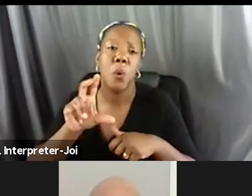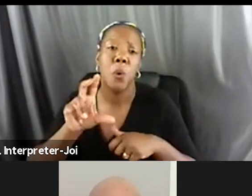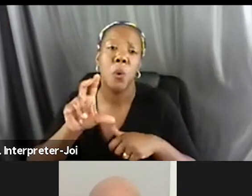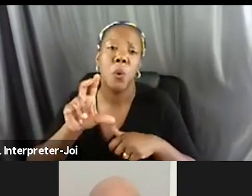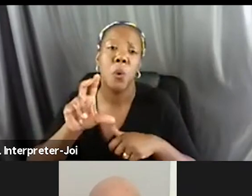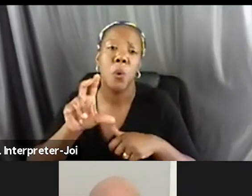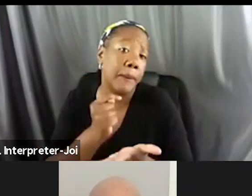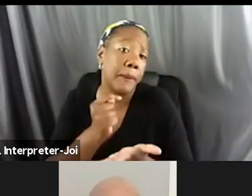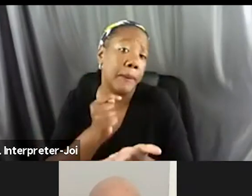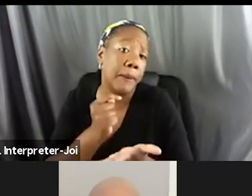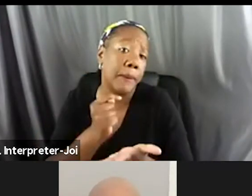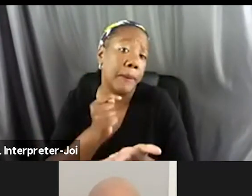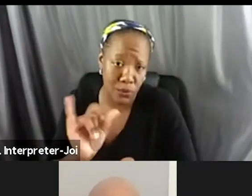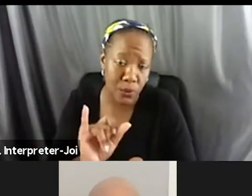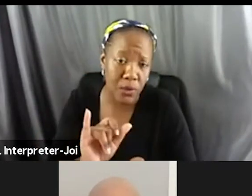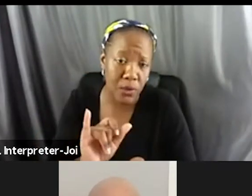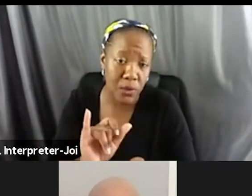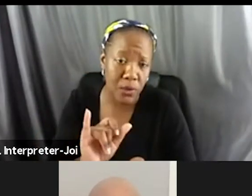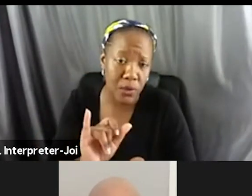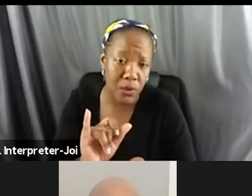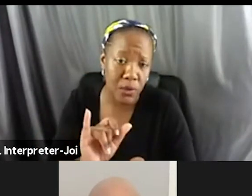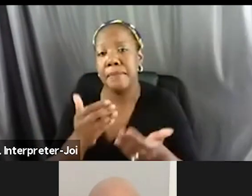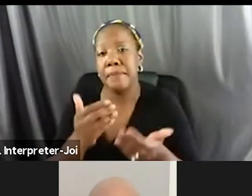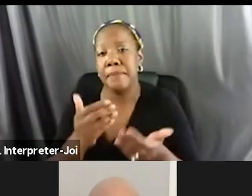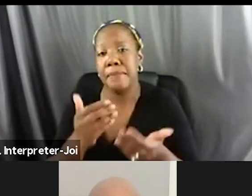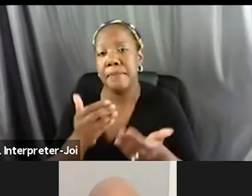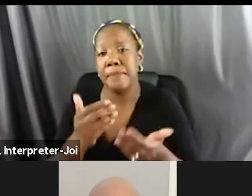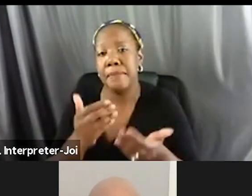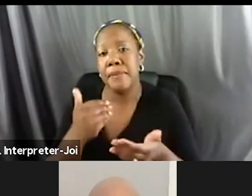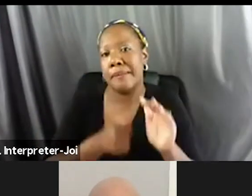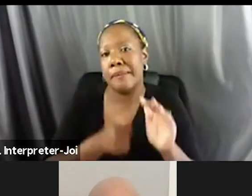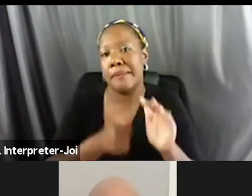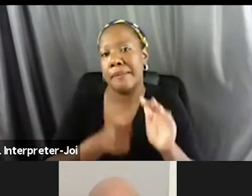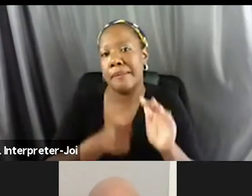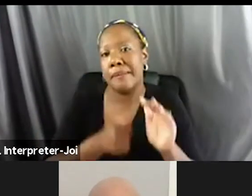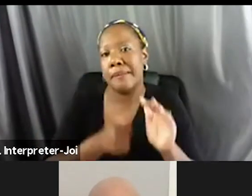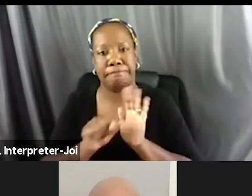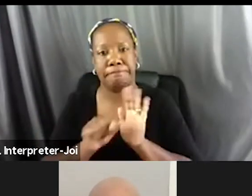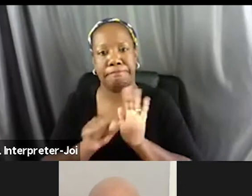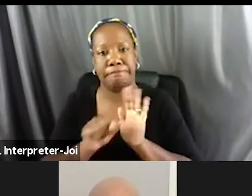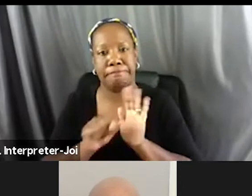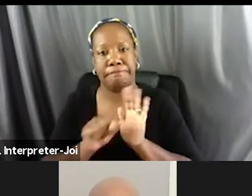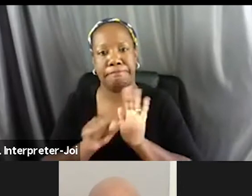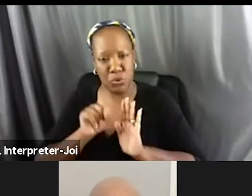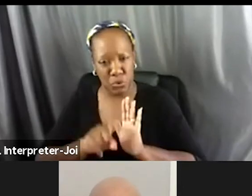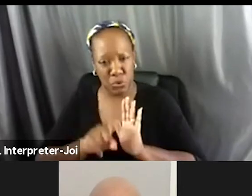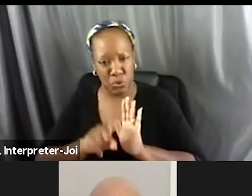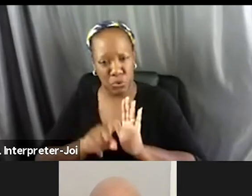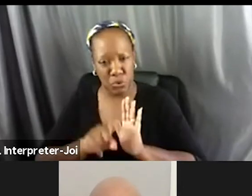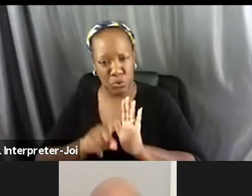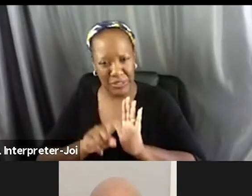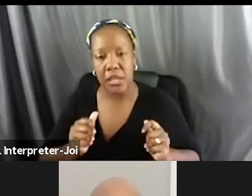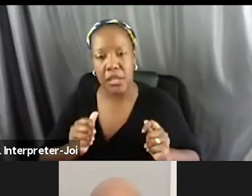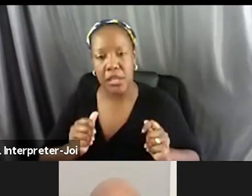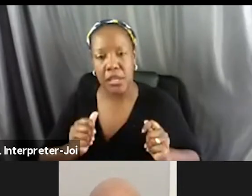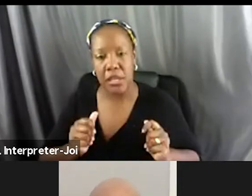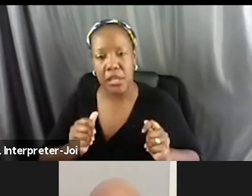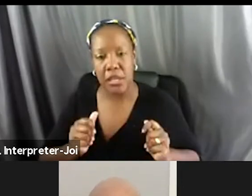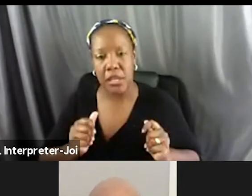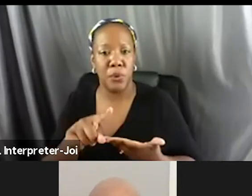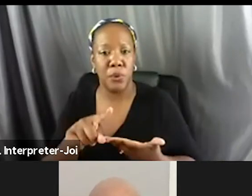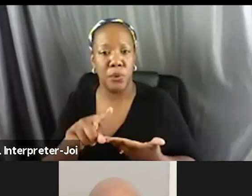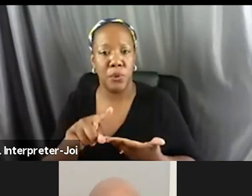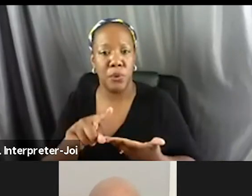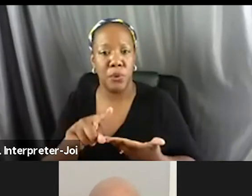to, maybe you have some hidden demons that you need to deal with just to help you. No one is